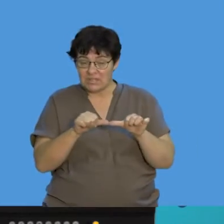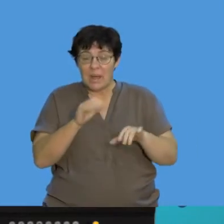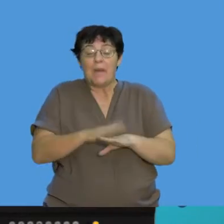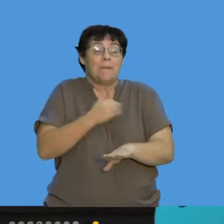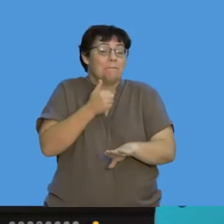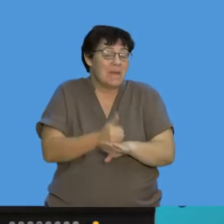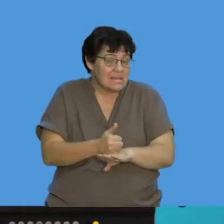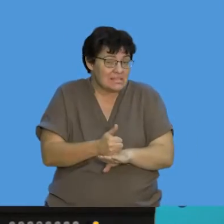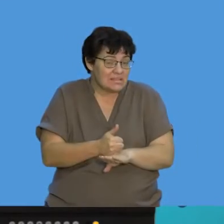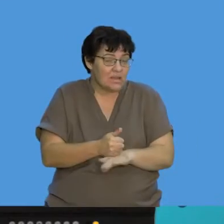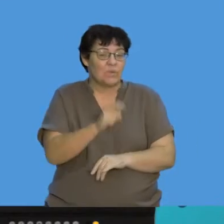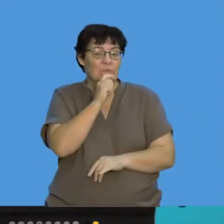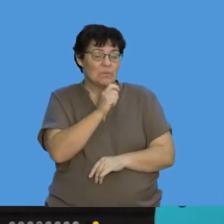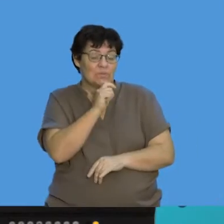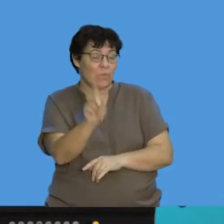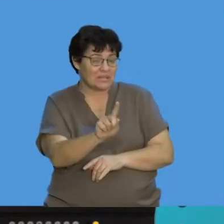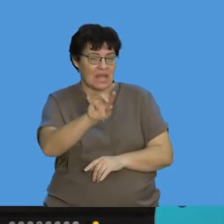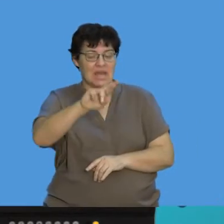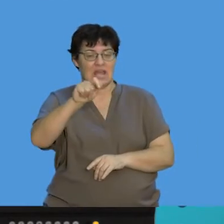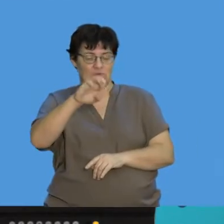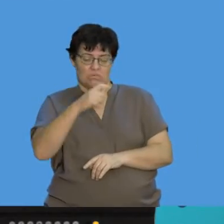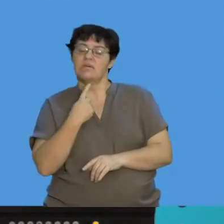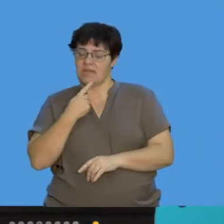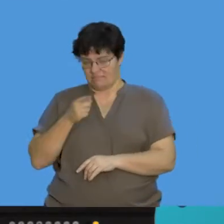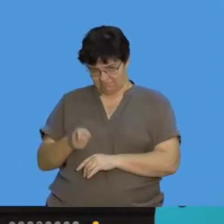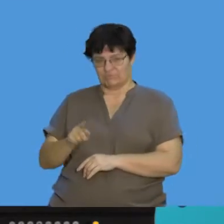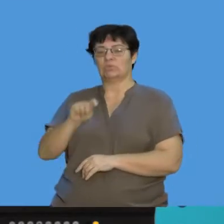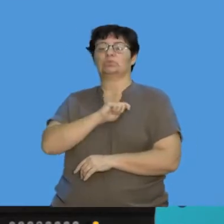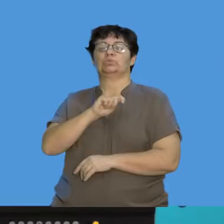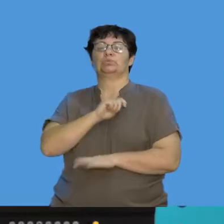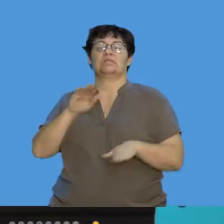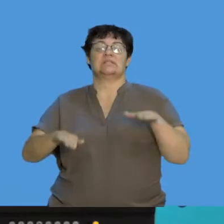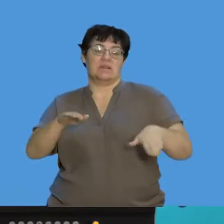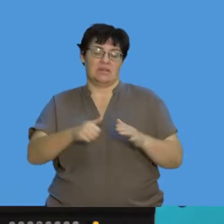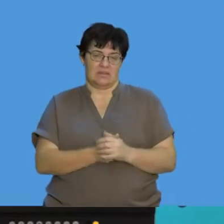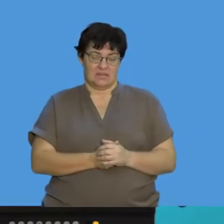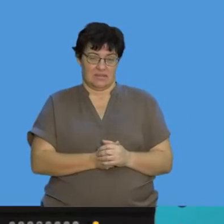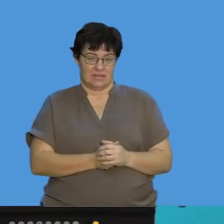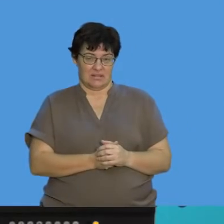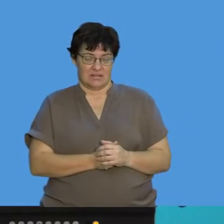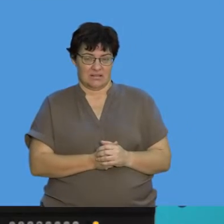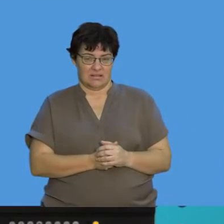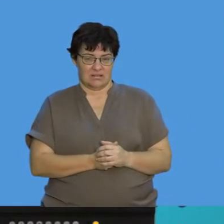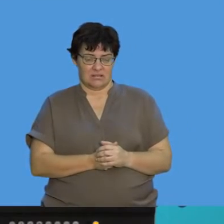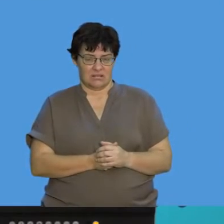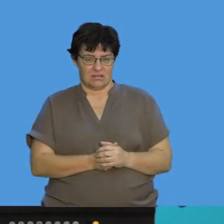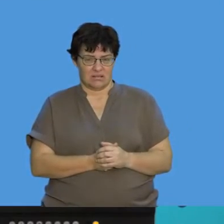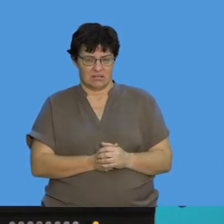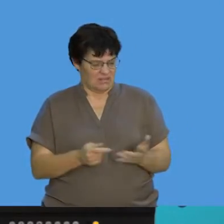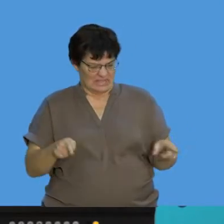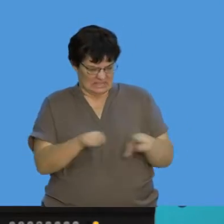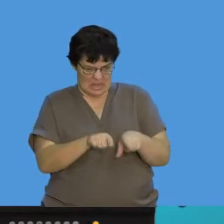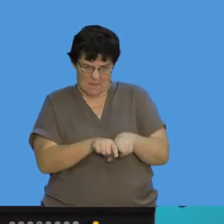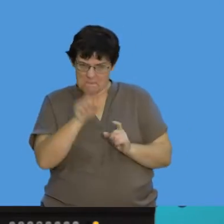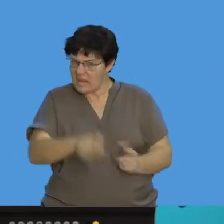on us using ratio, then we can claim that they are similar to each other. They don't necessarily need to be the same thing.